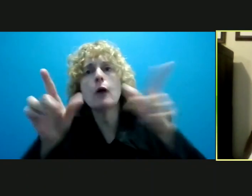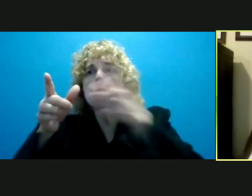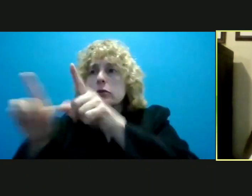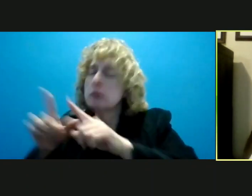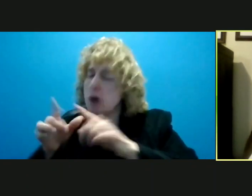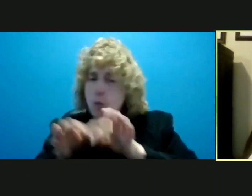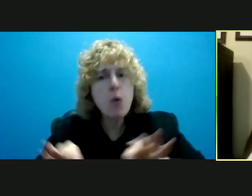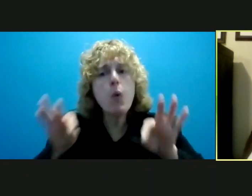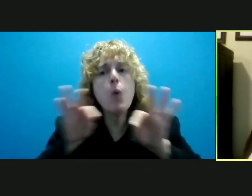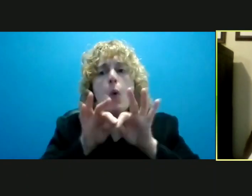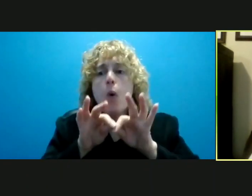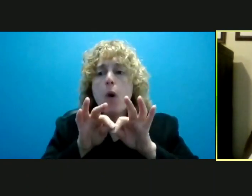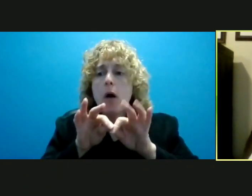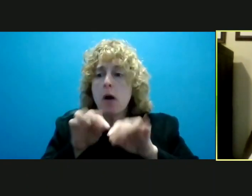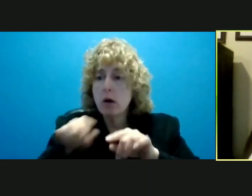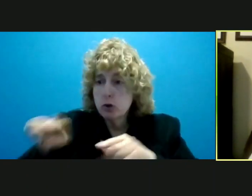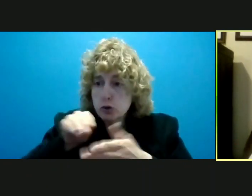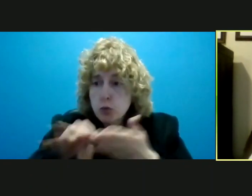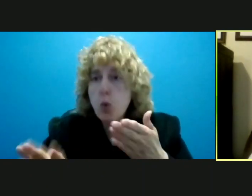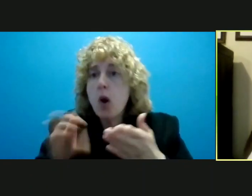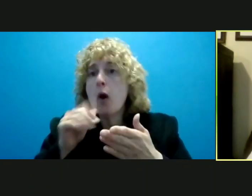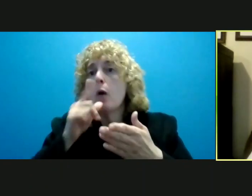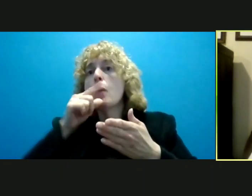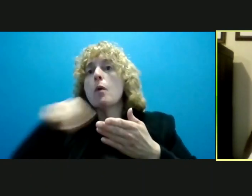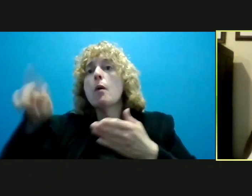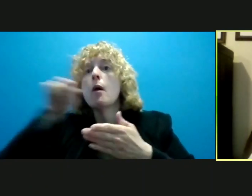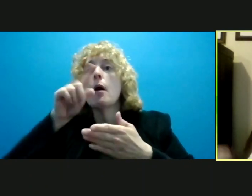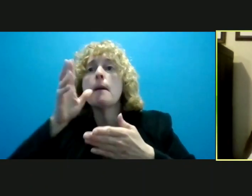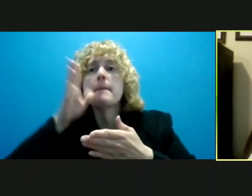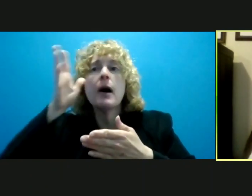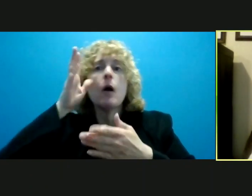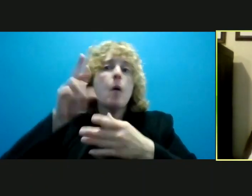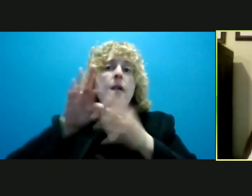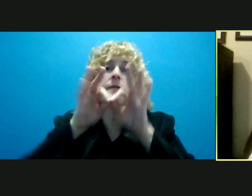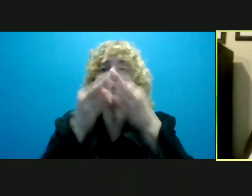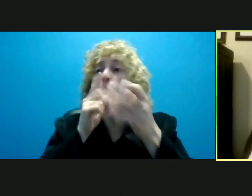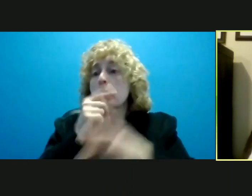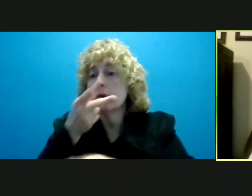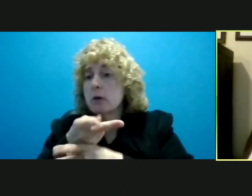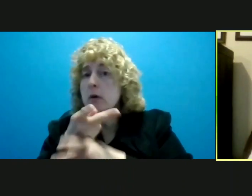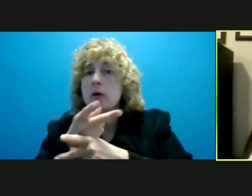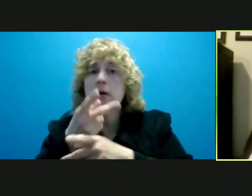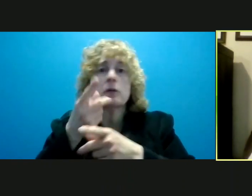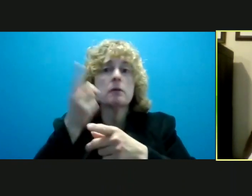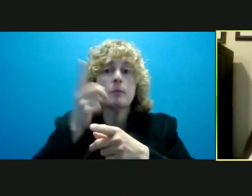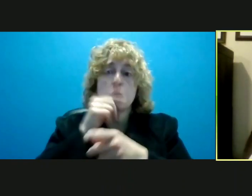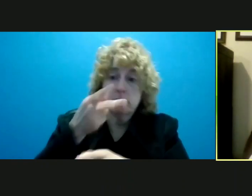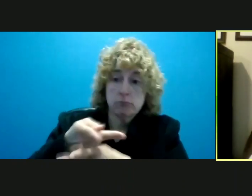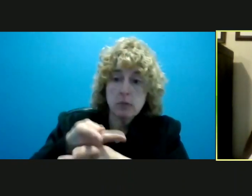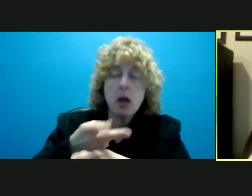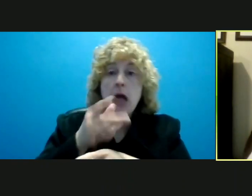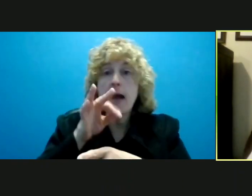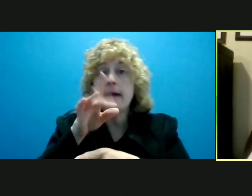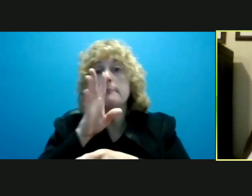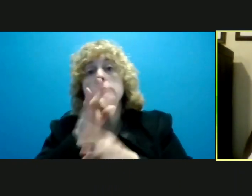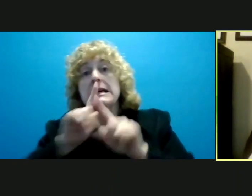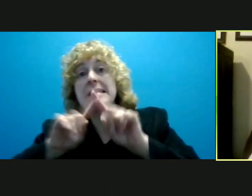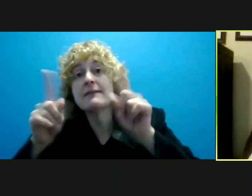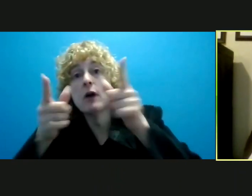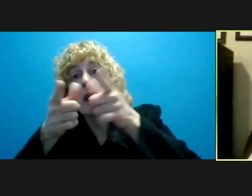caregivers that we're able to support our children. And if, you know, if we speak a language other than English,